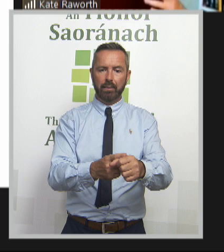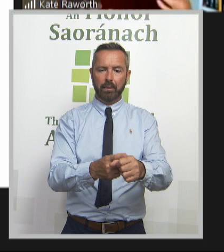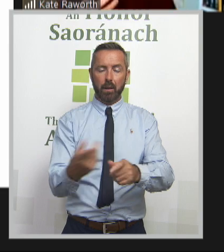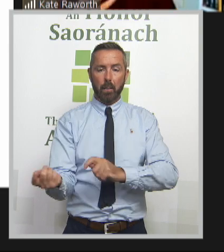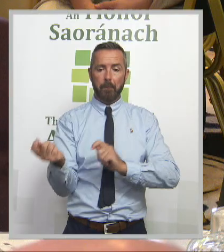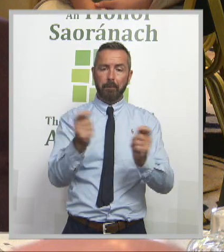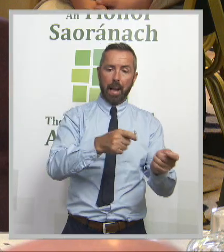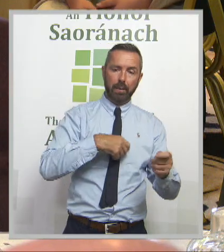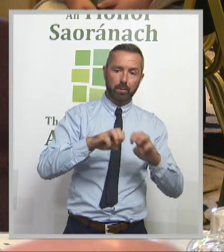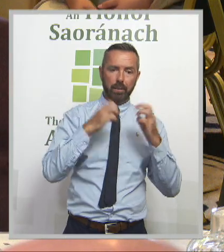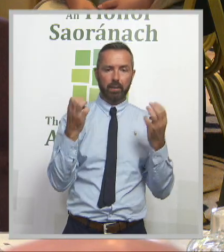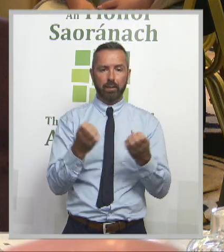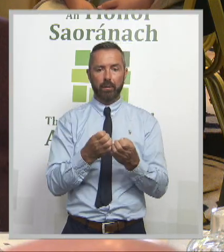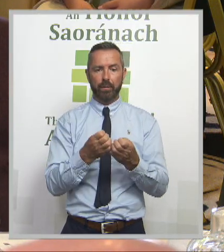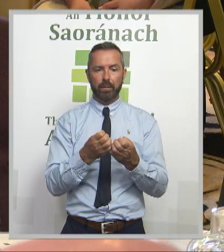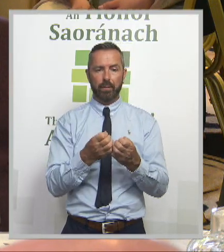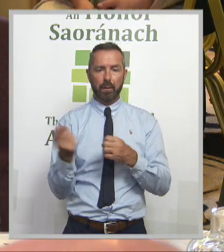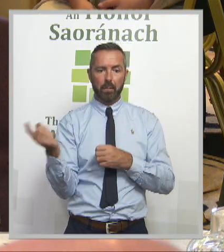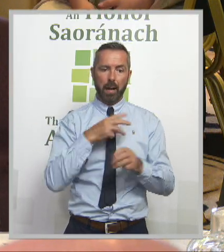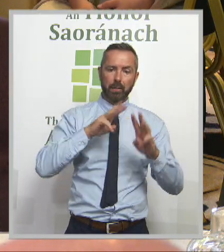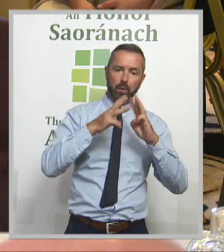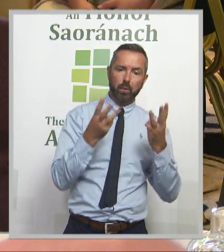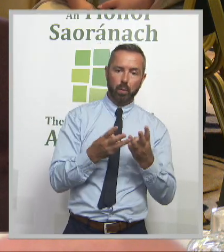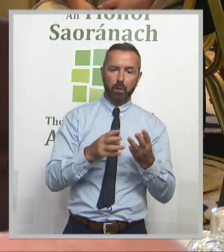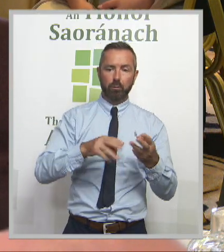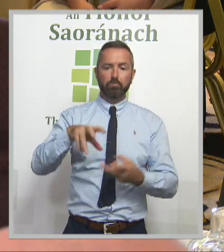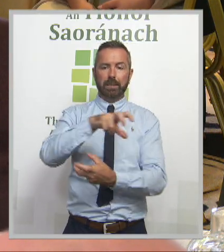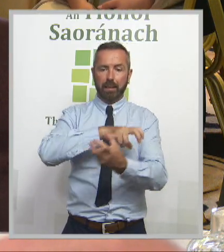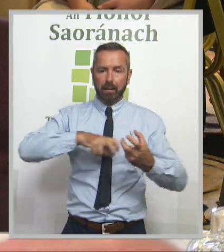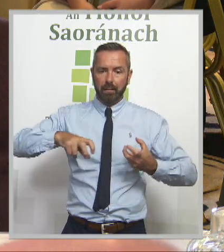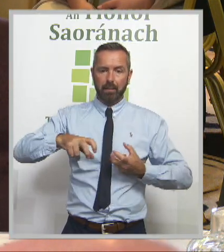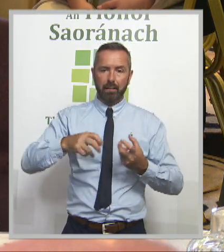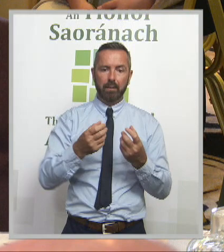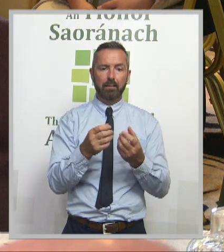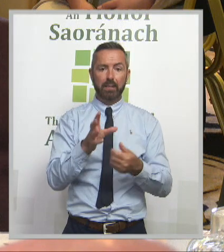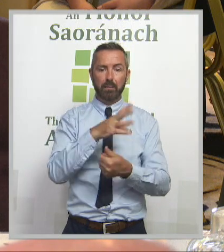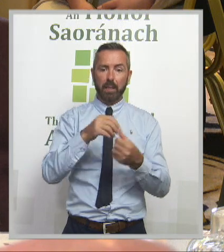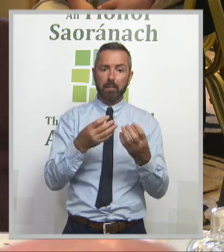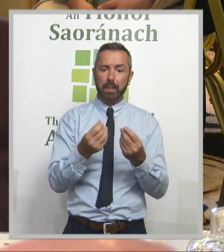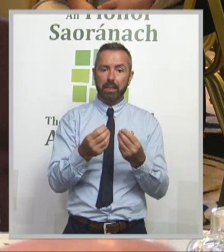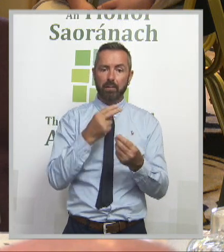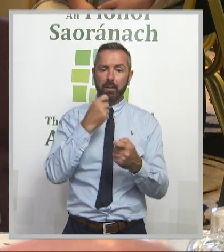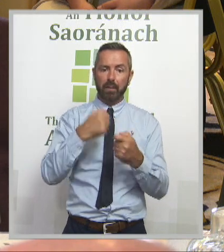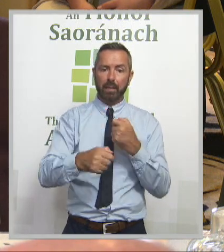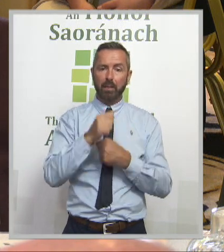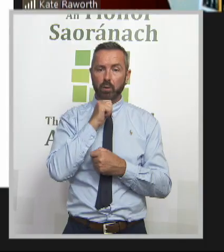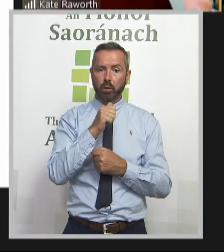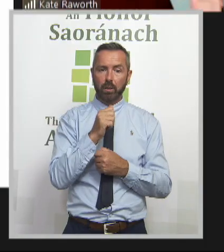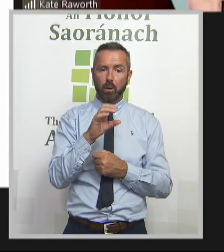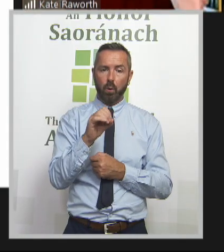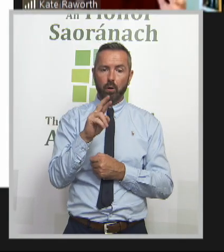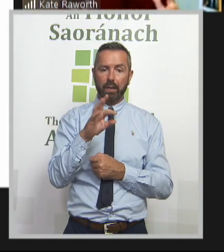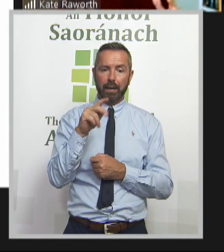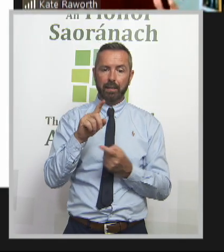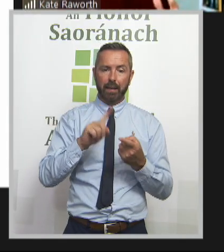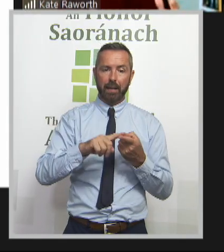We share and repair and refurbish and recycle materials that aren't organic and don't degrade. So this